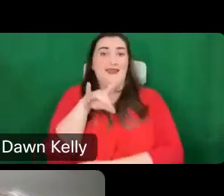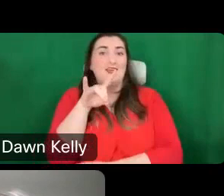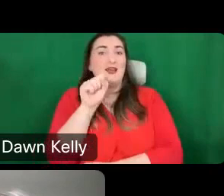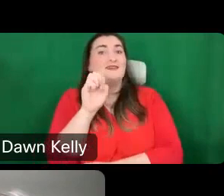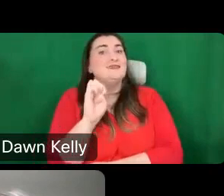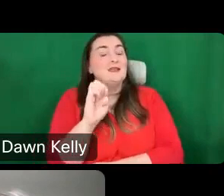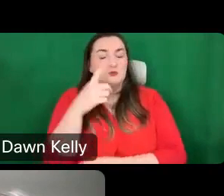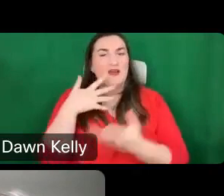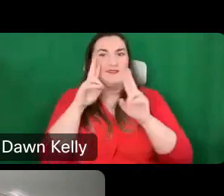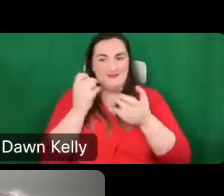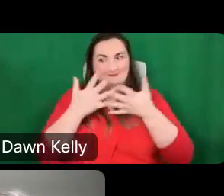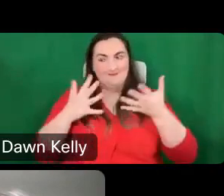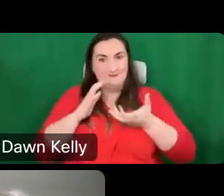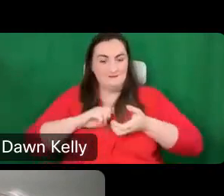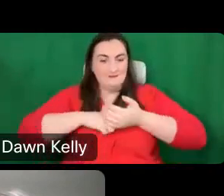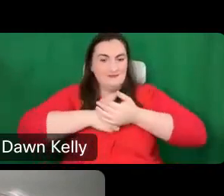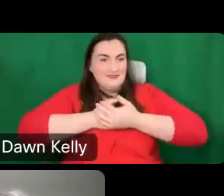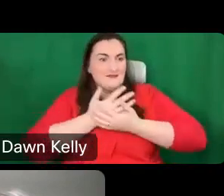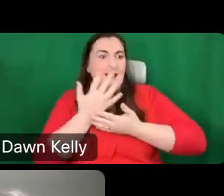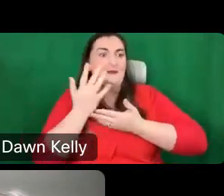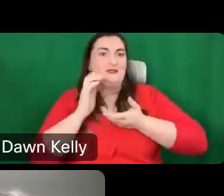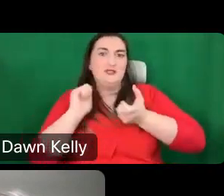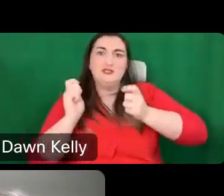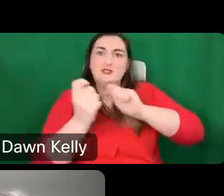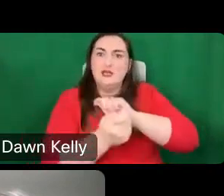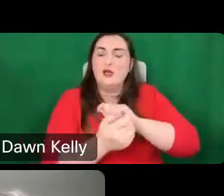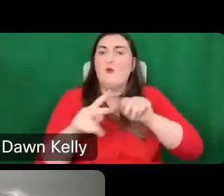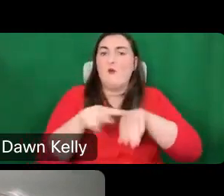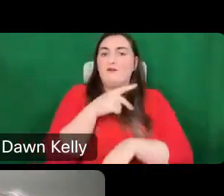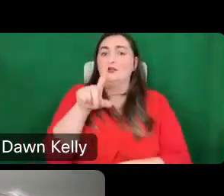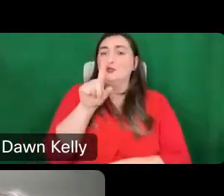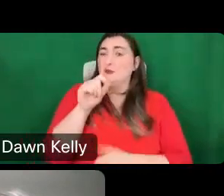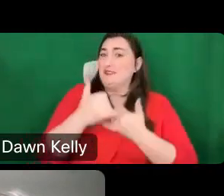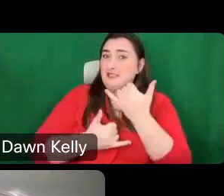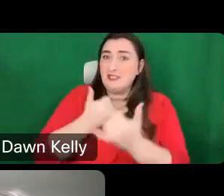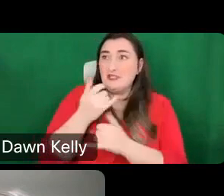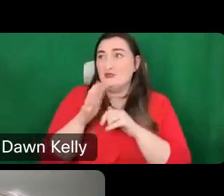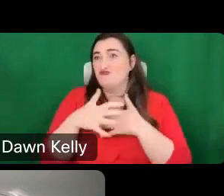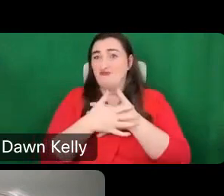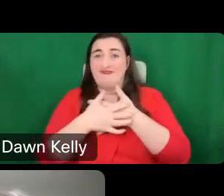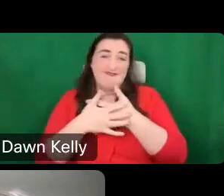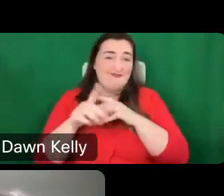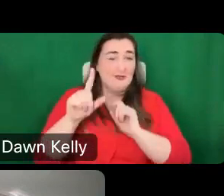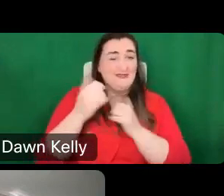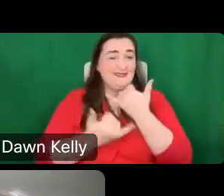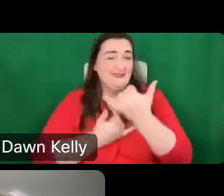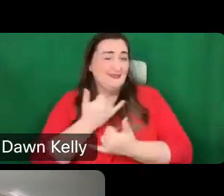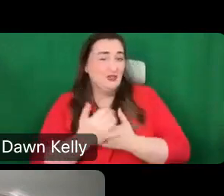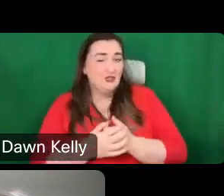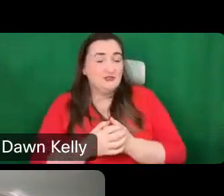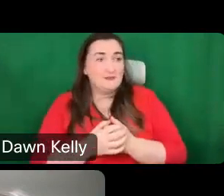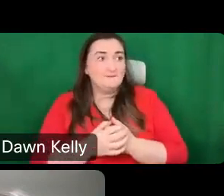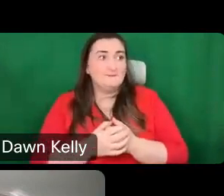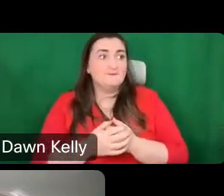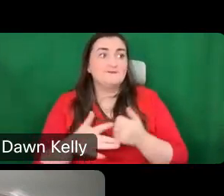a significant evolution, I think, in our practice over the last 20 years or thereabouts. And I